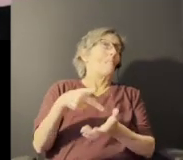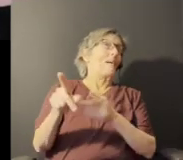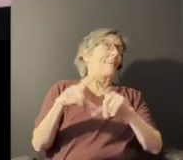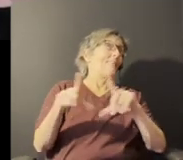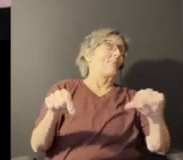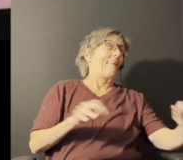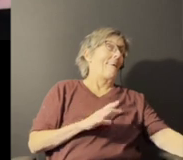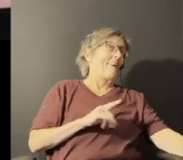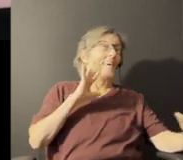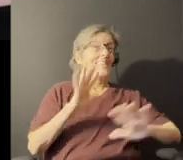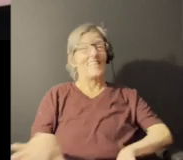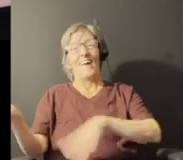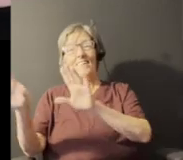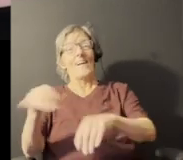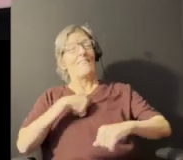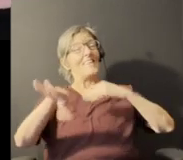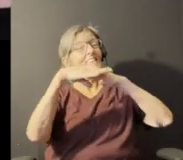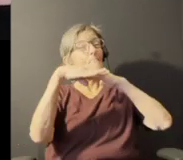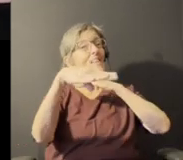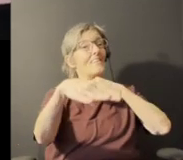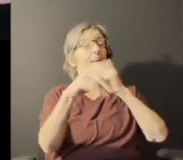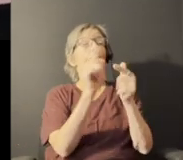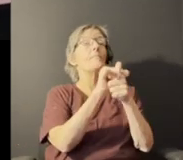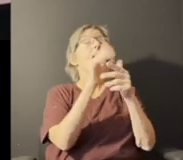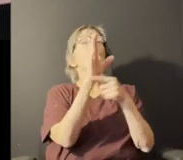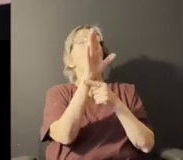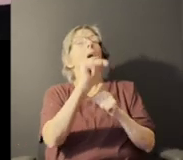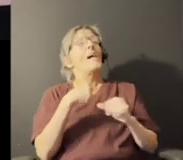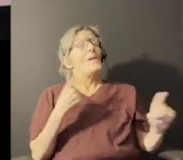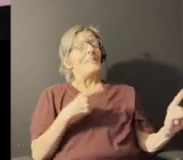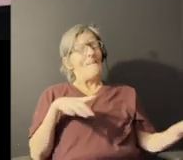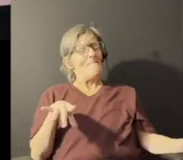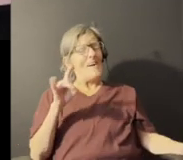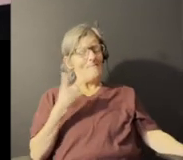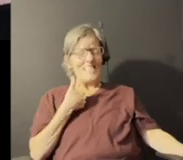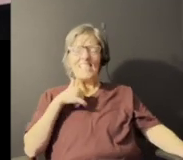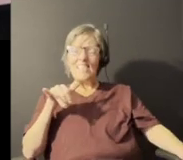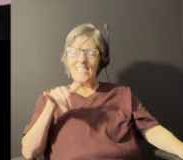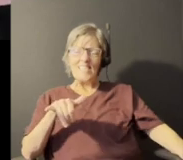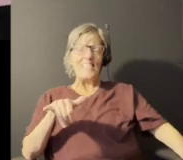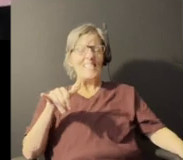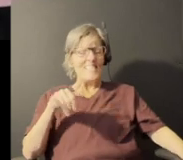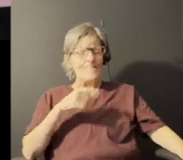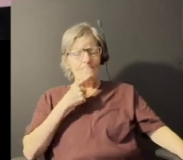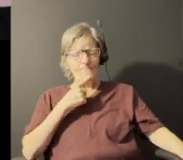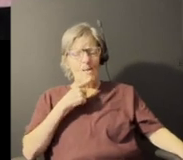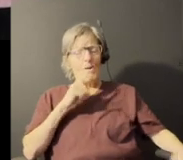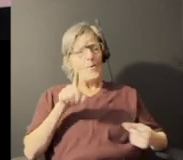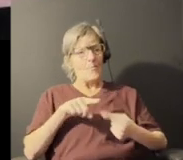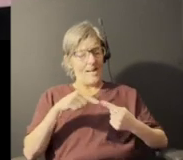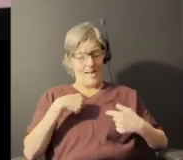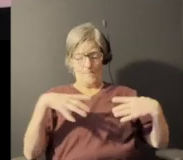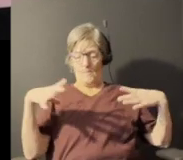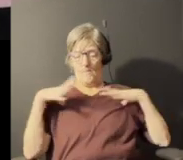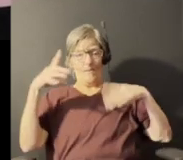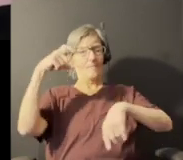regular paycheck and that stability. But I always found myself, when I